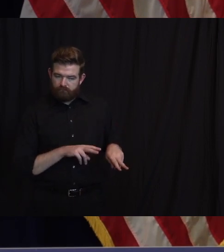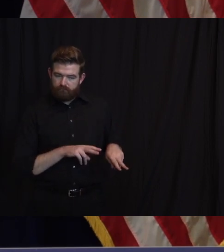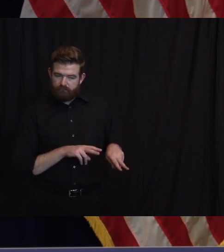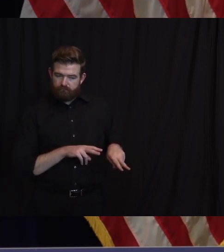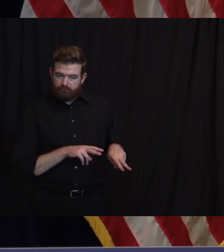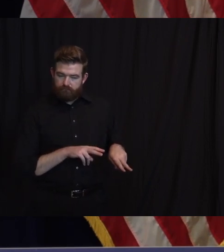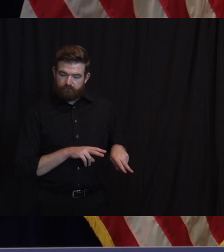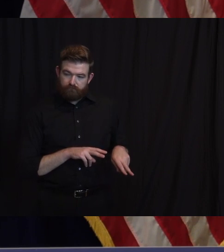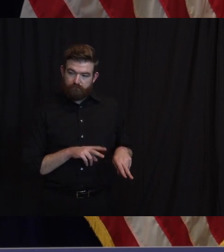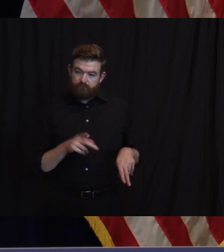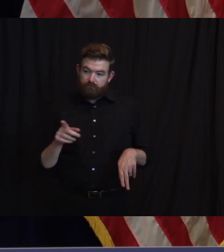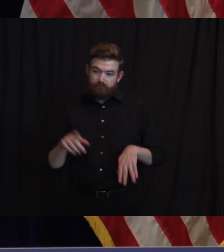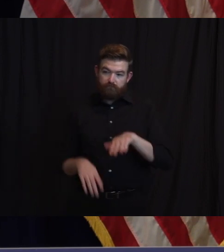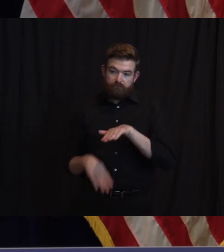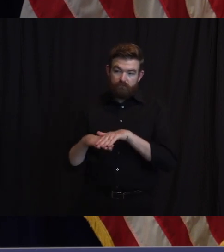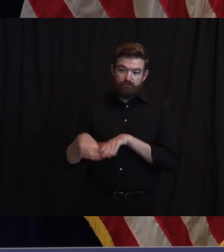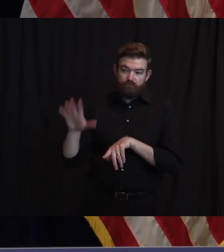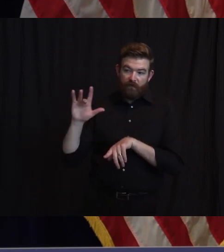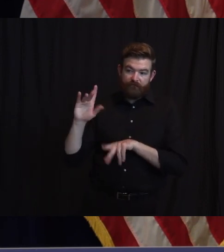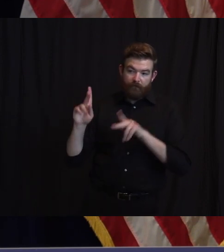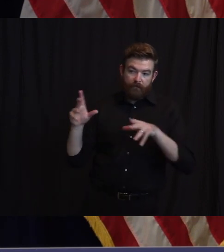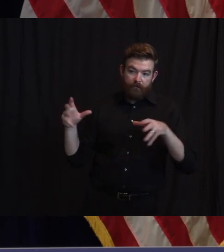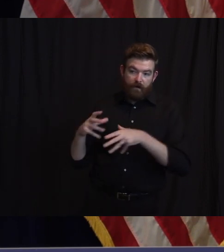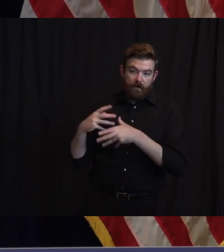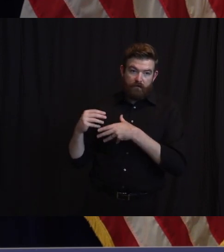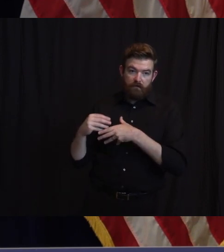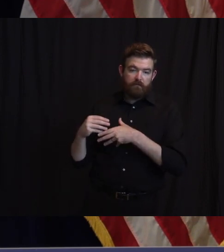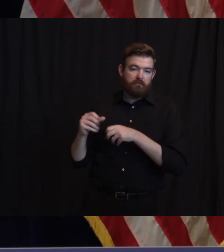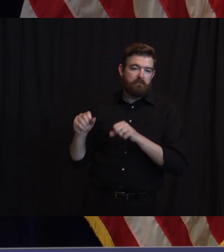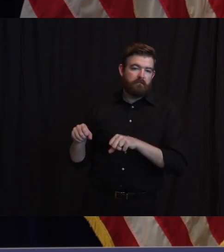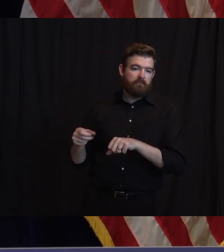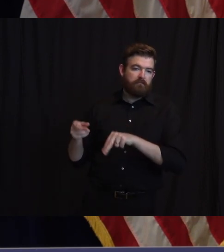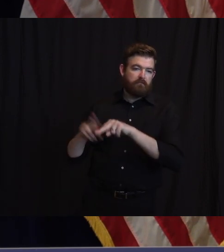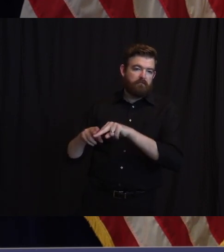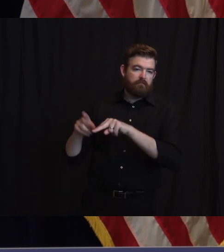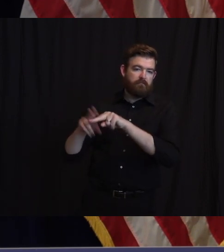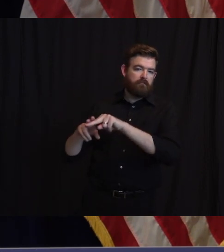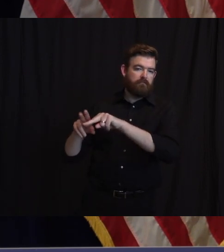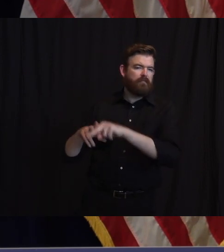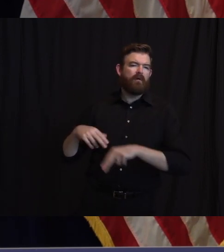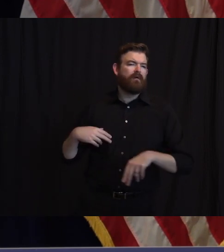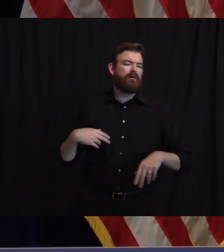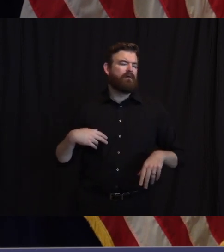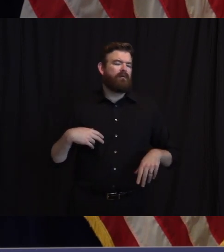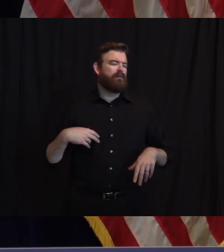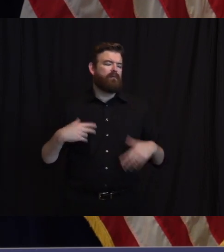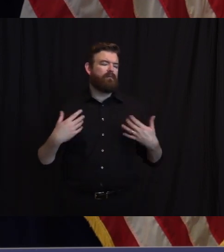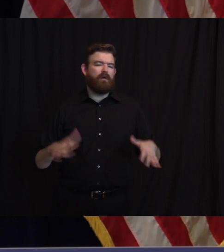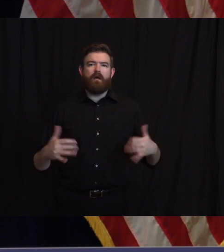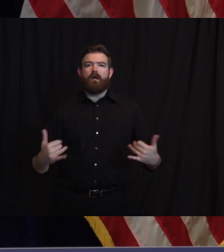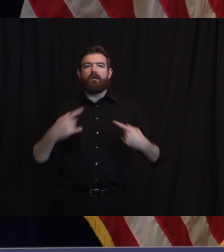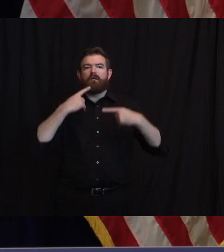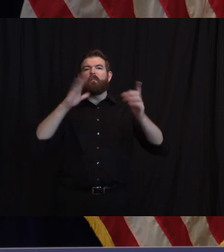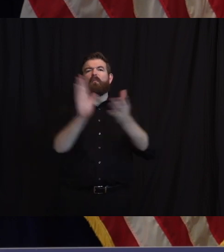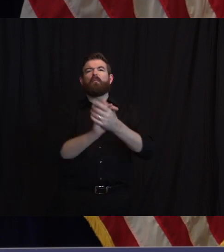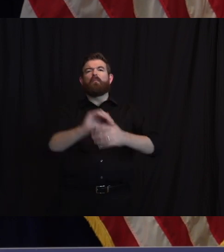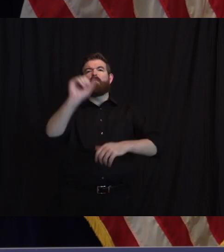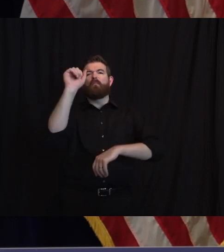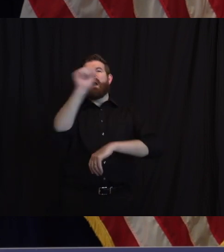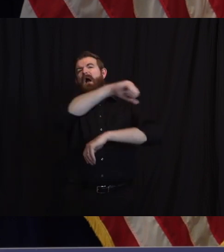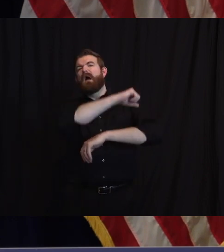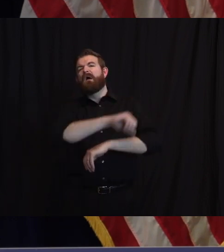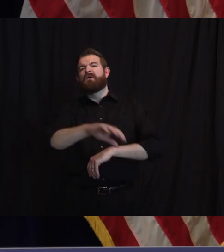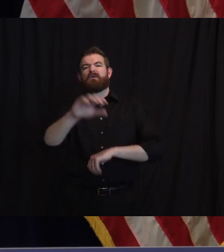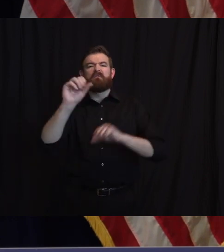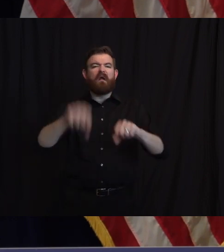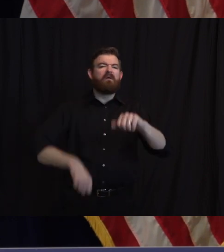something, or give you a number on capacity and then pull back. We want to, part of the, I know you're frustrated, folks, and I don't blame you, but part of the reason